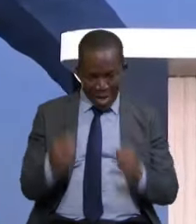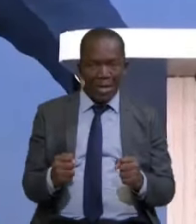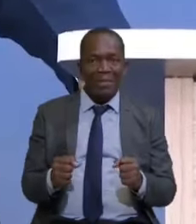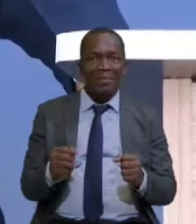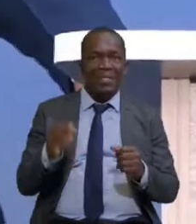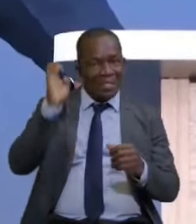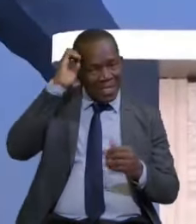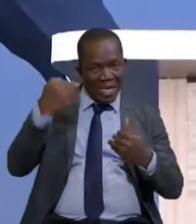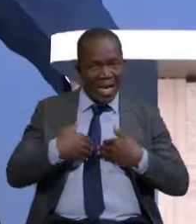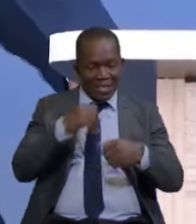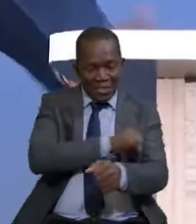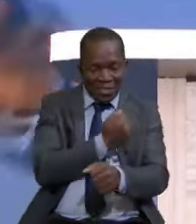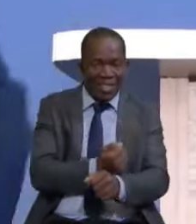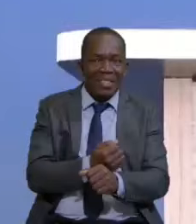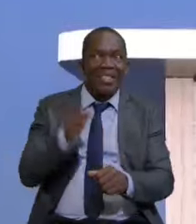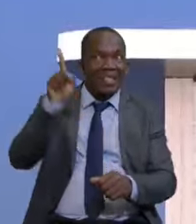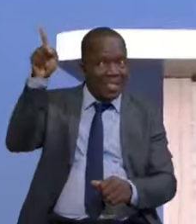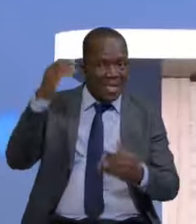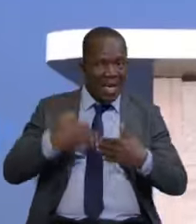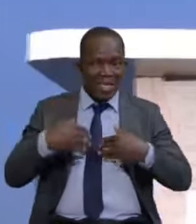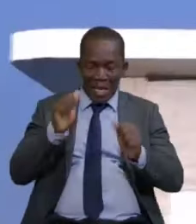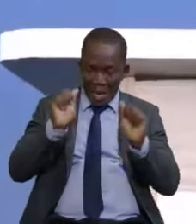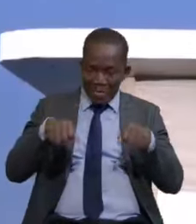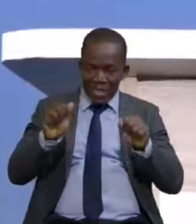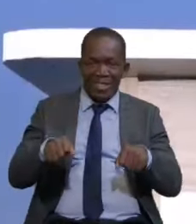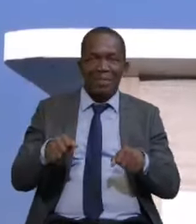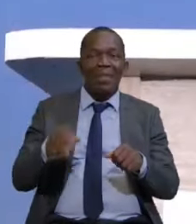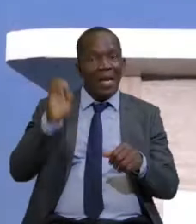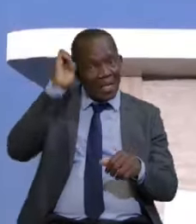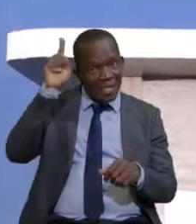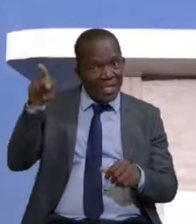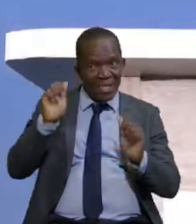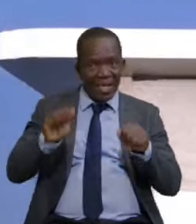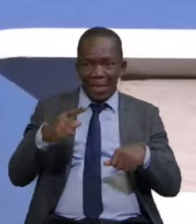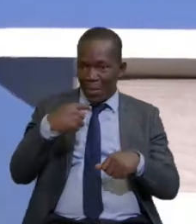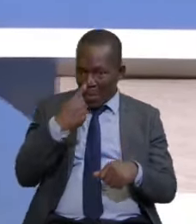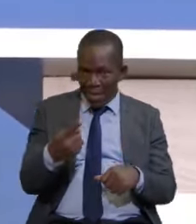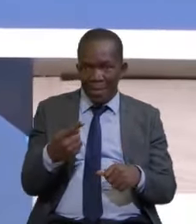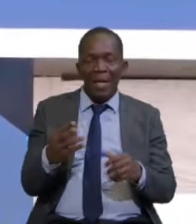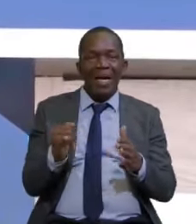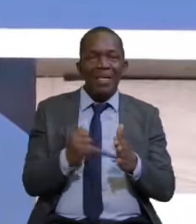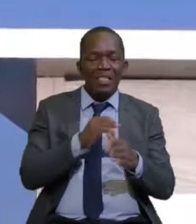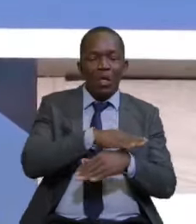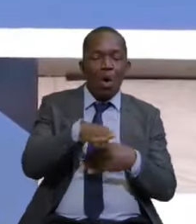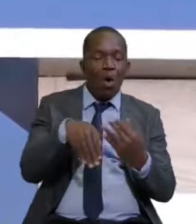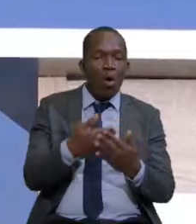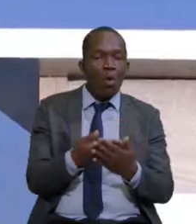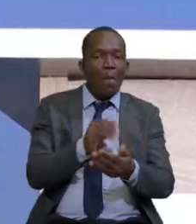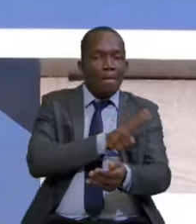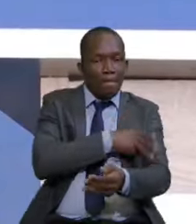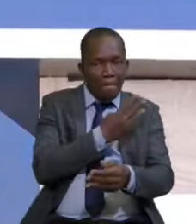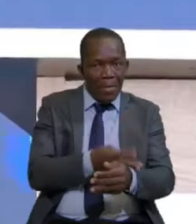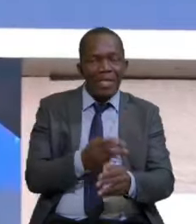ability, he can help. And it's almighty. That means every power on earth,